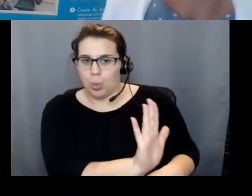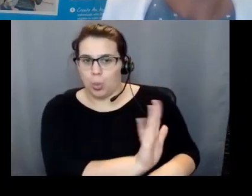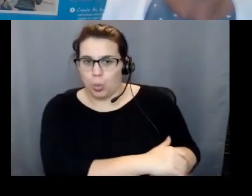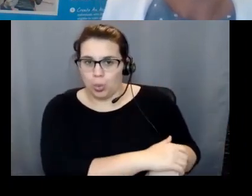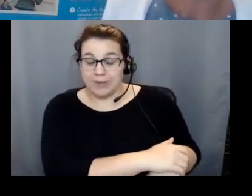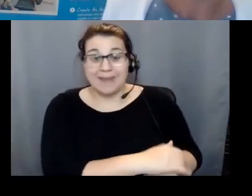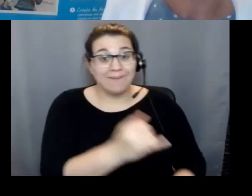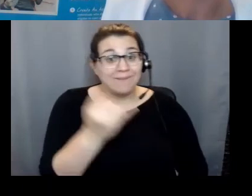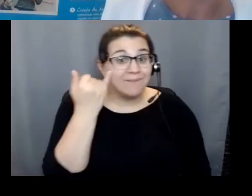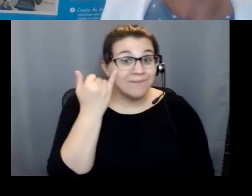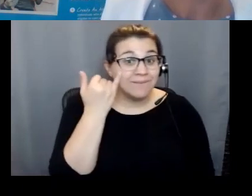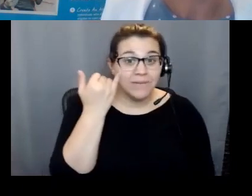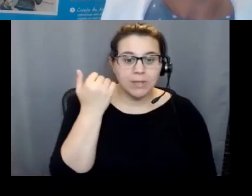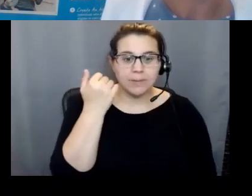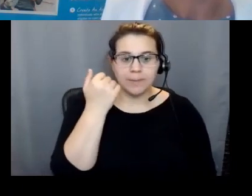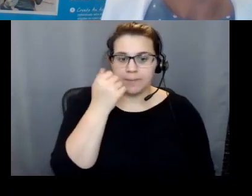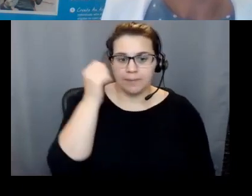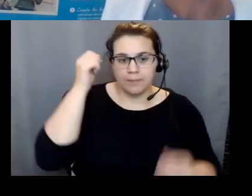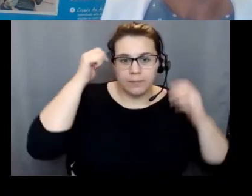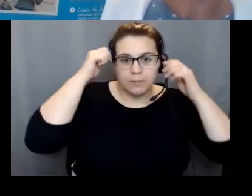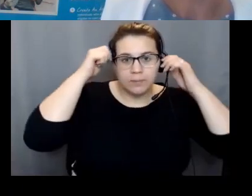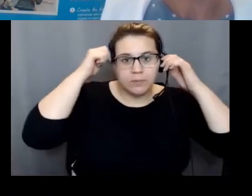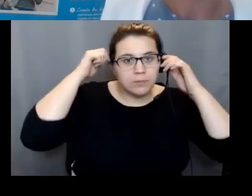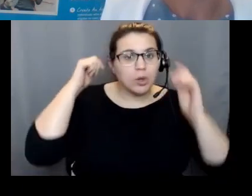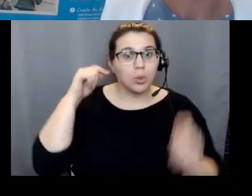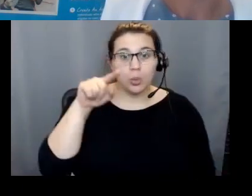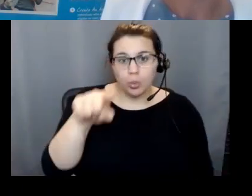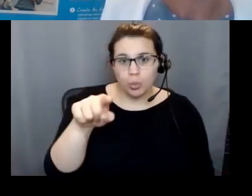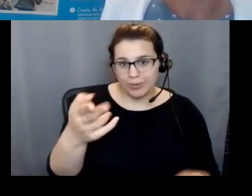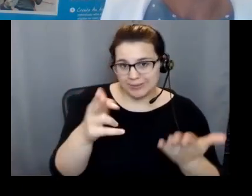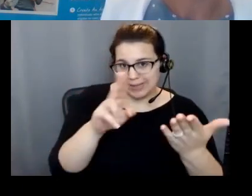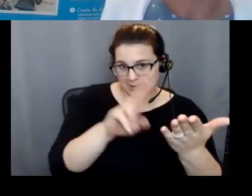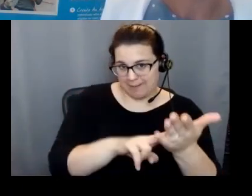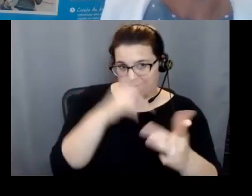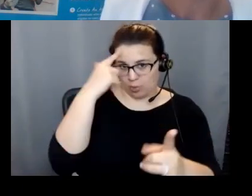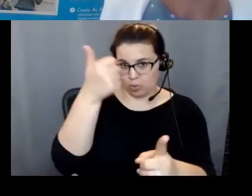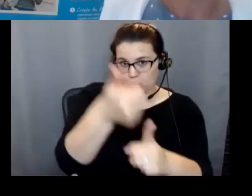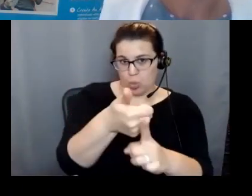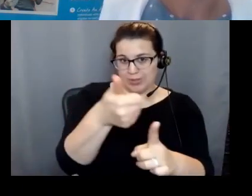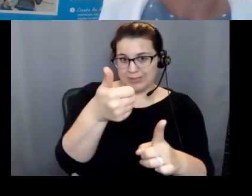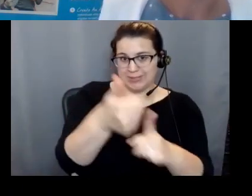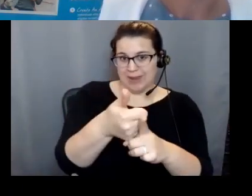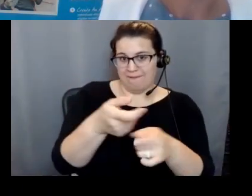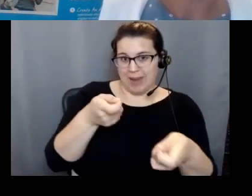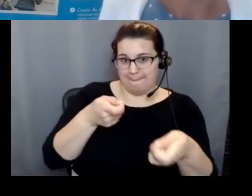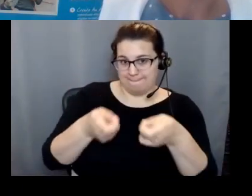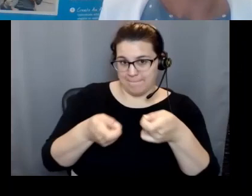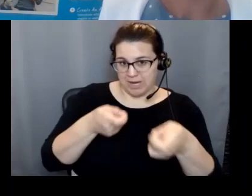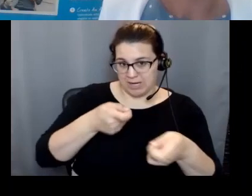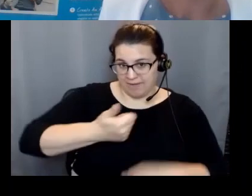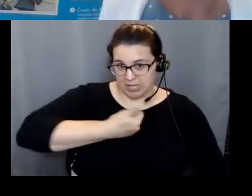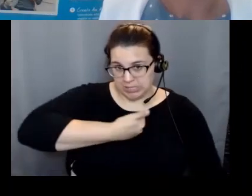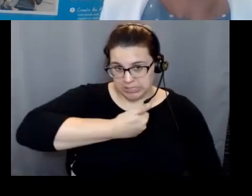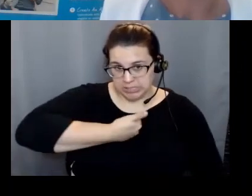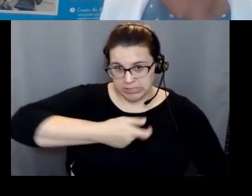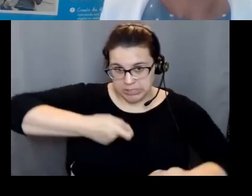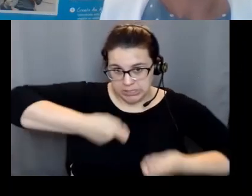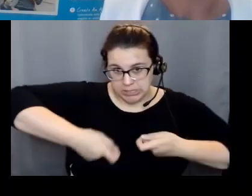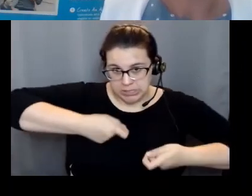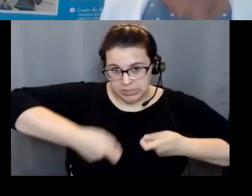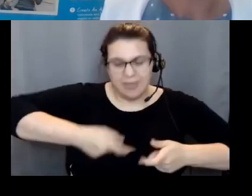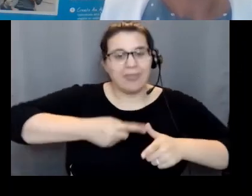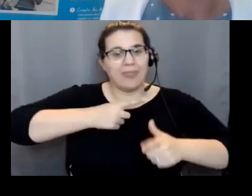actually if you were to sign up as a self-administering beneficiary, then yes, those questions would be